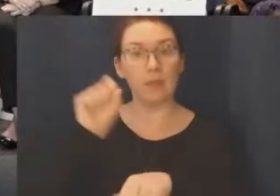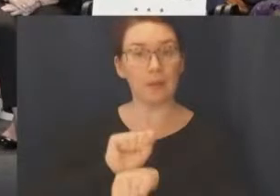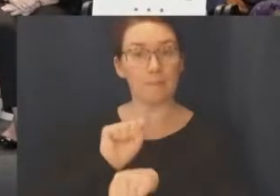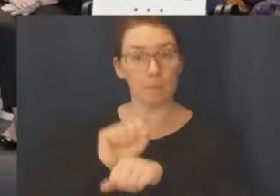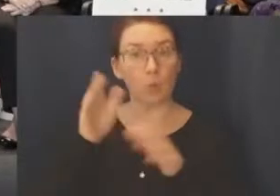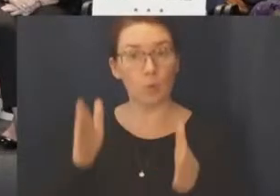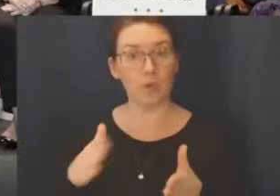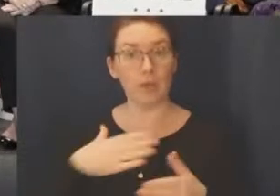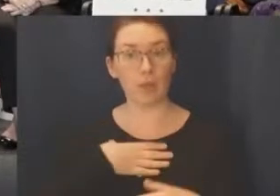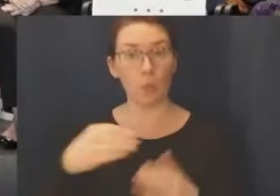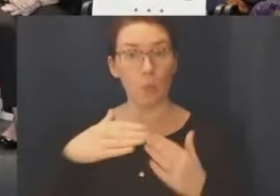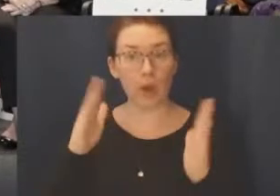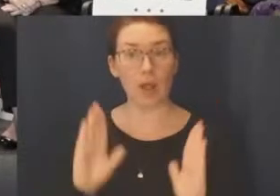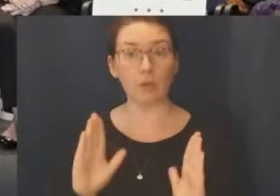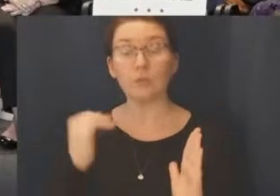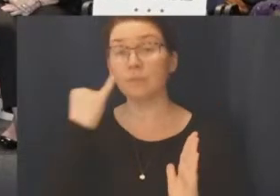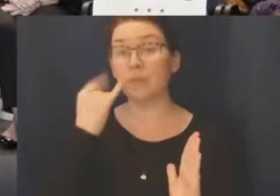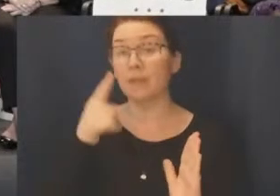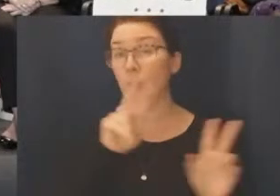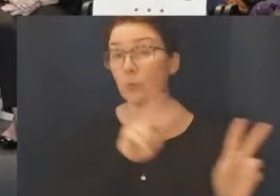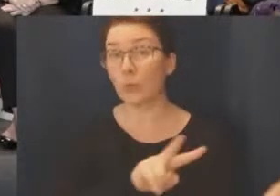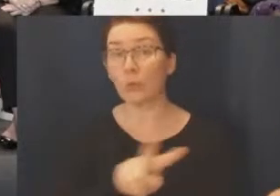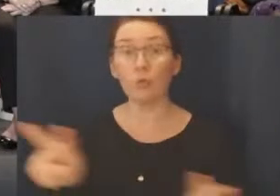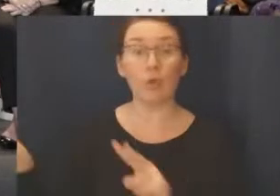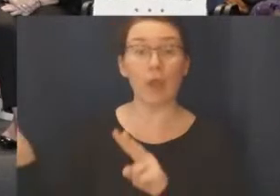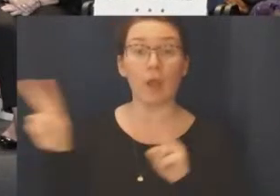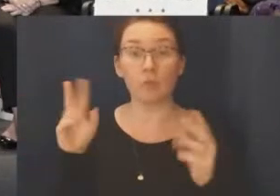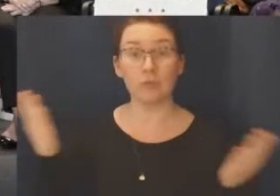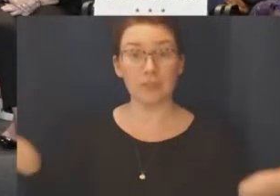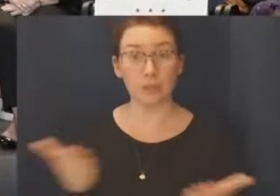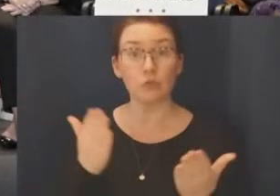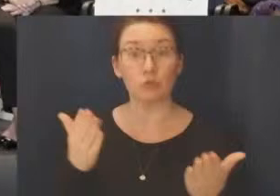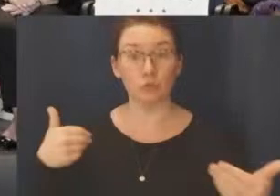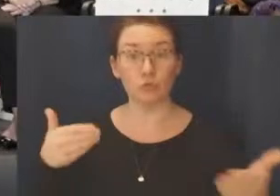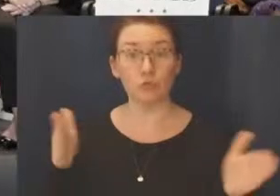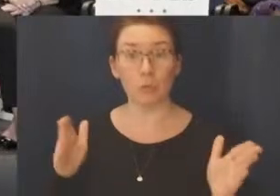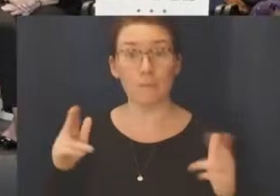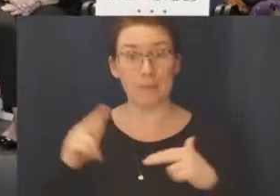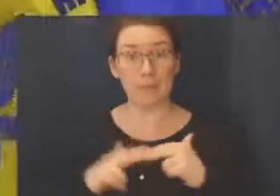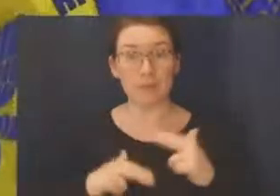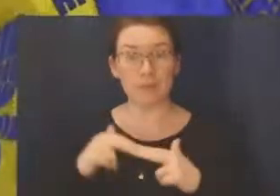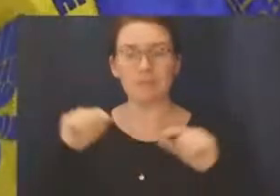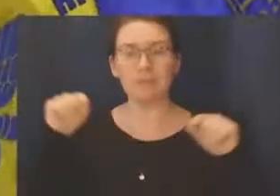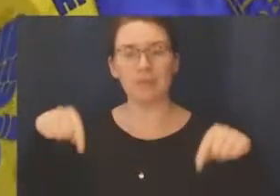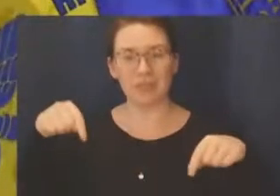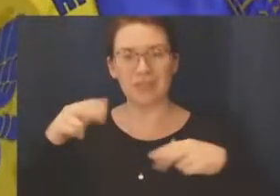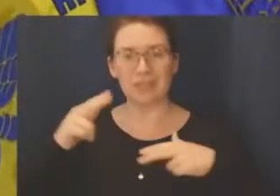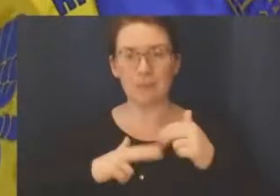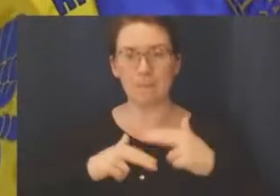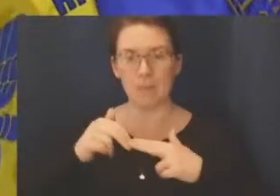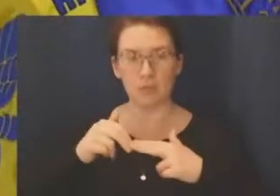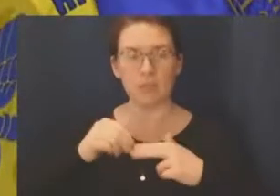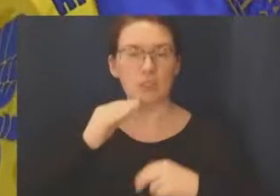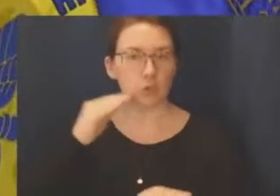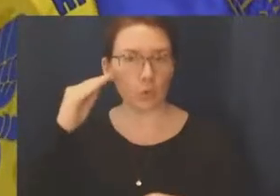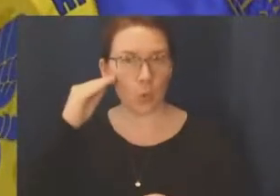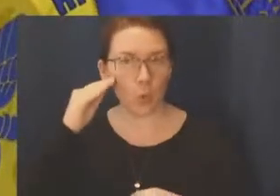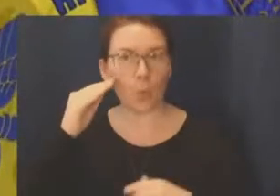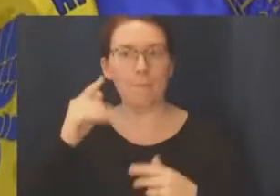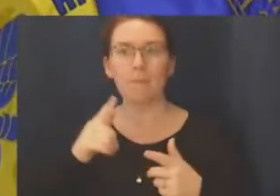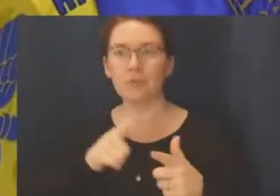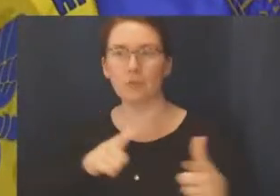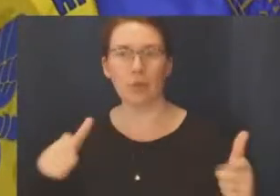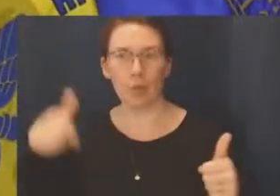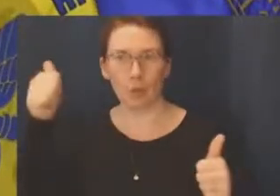And if you look around the building here, this building is the home to the largest department in the